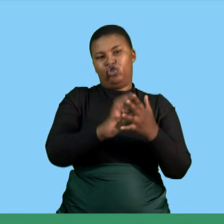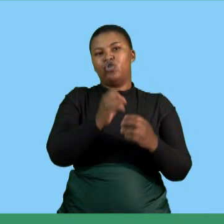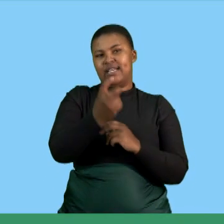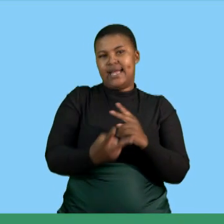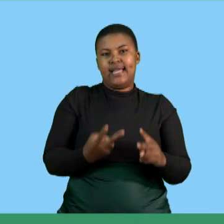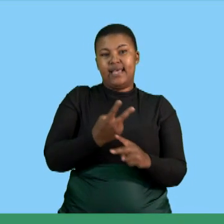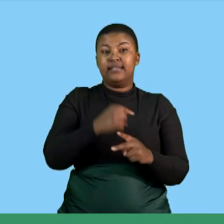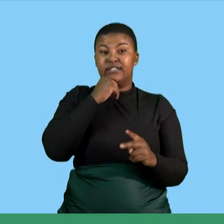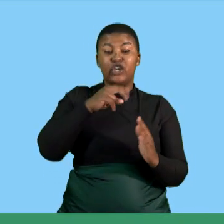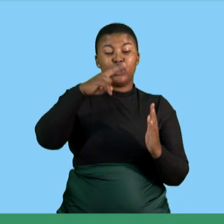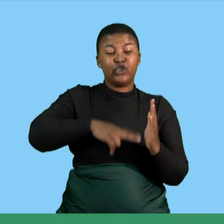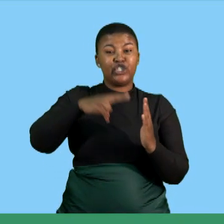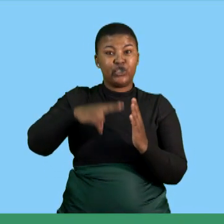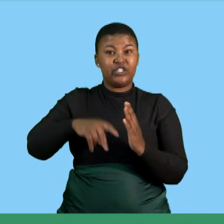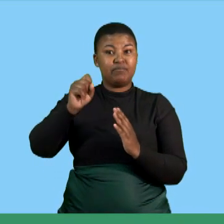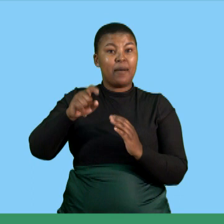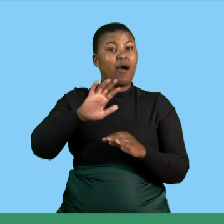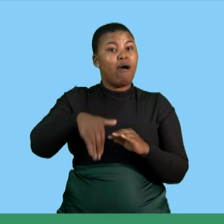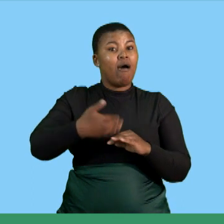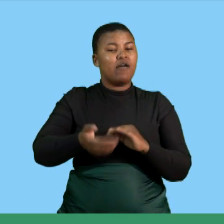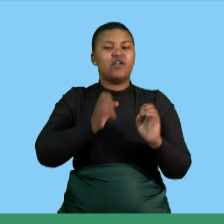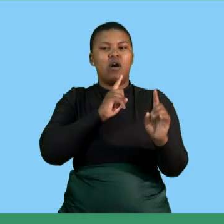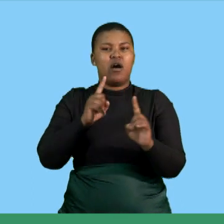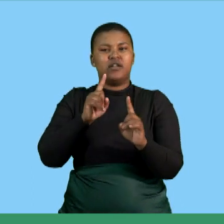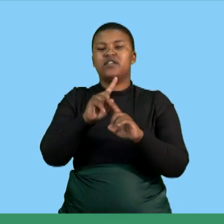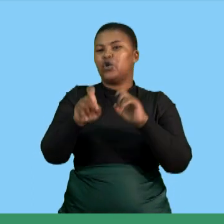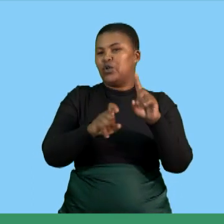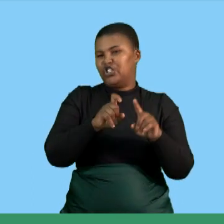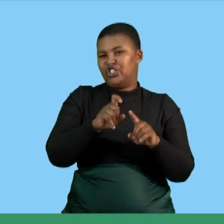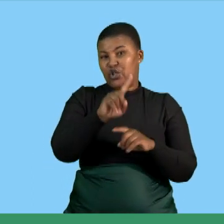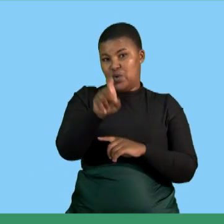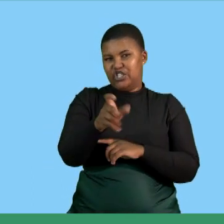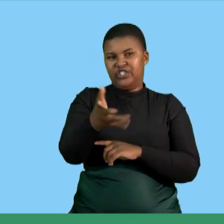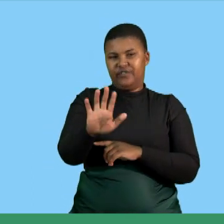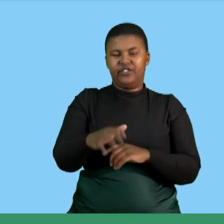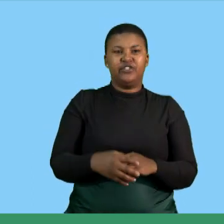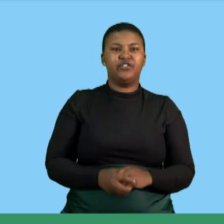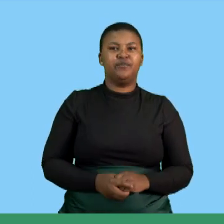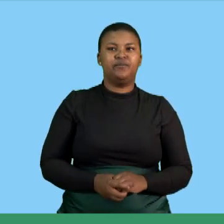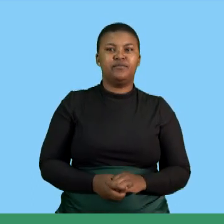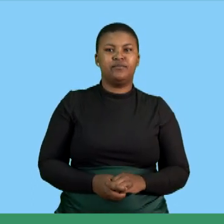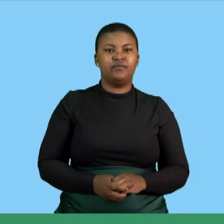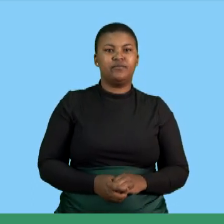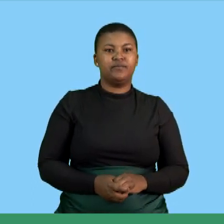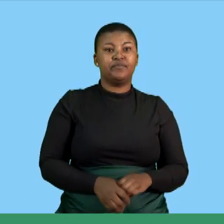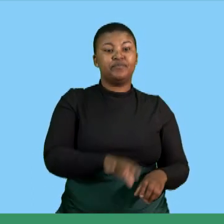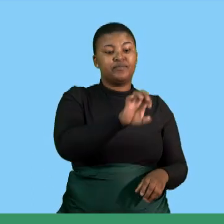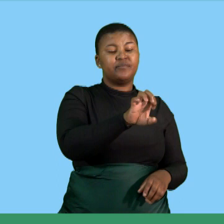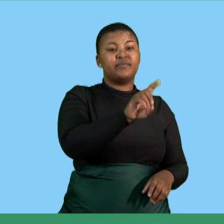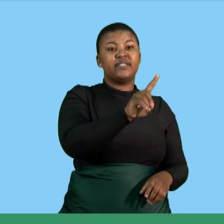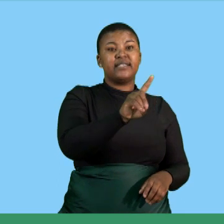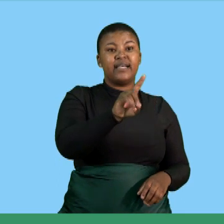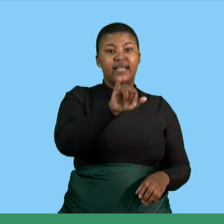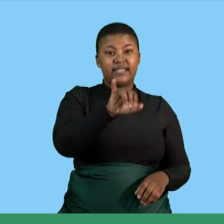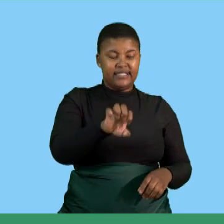scenario. Read the scenario below and answer the questions, or the question rather, that follows. Eddie